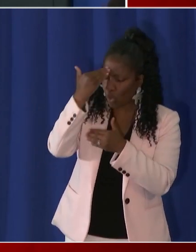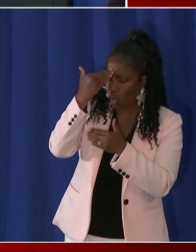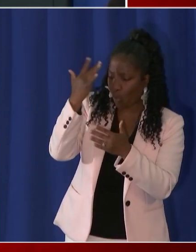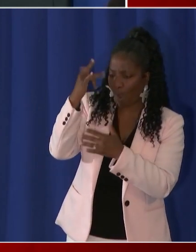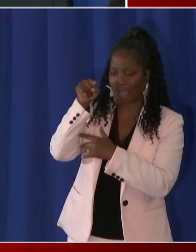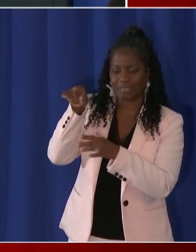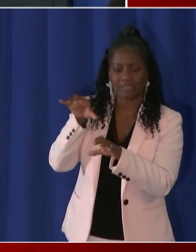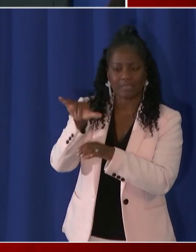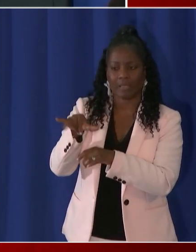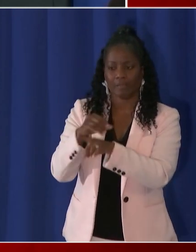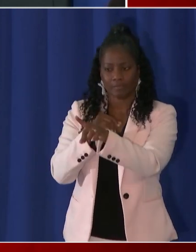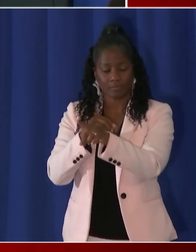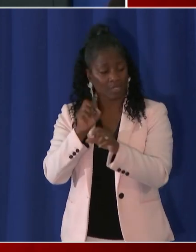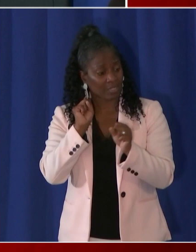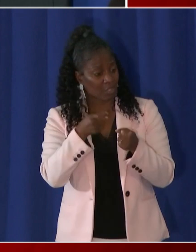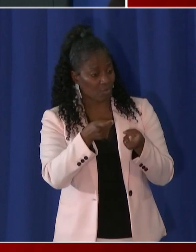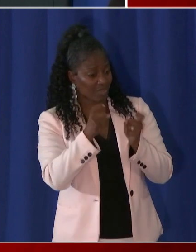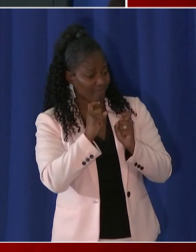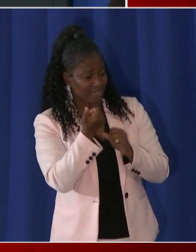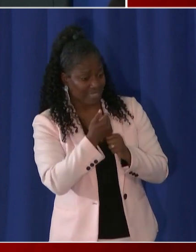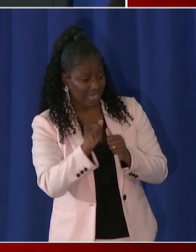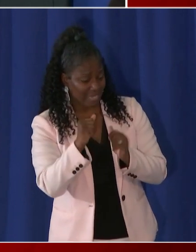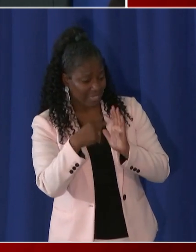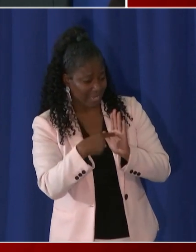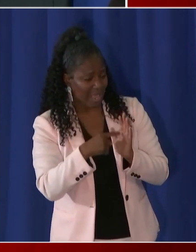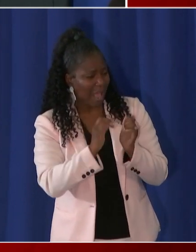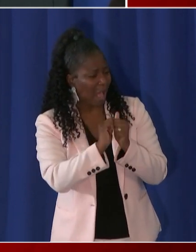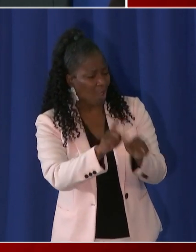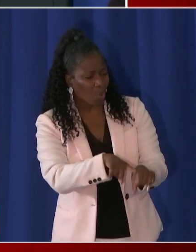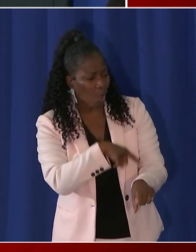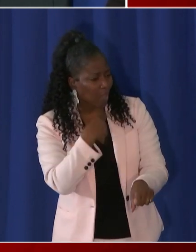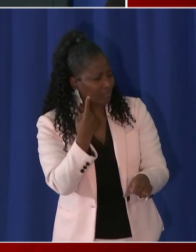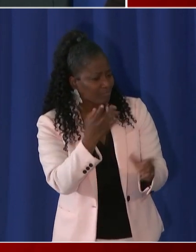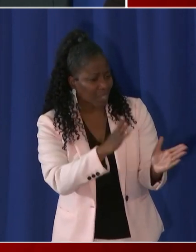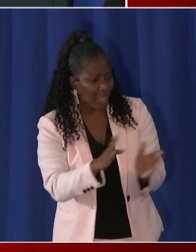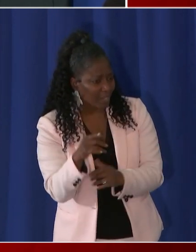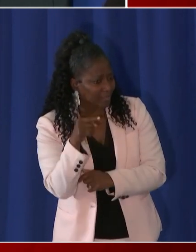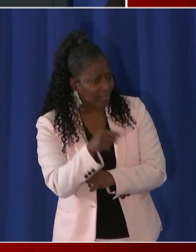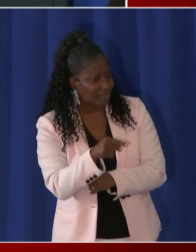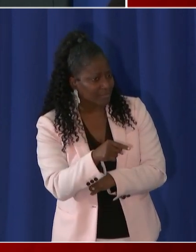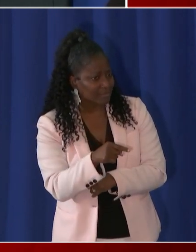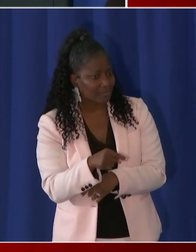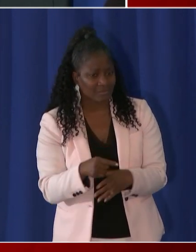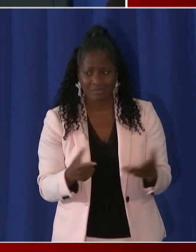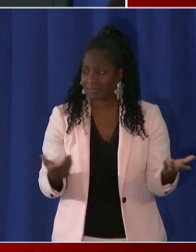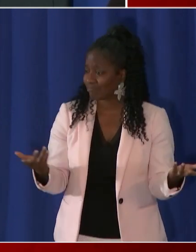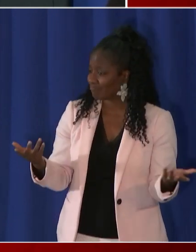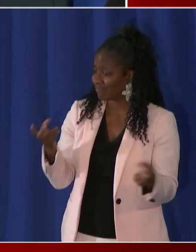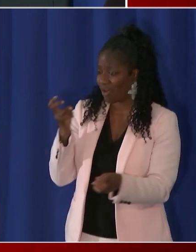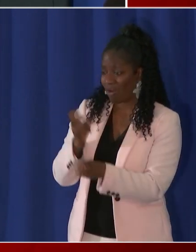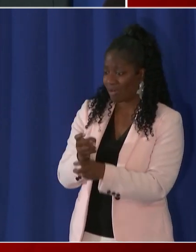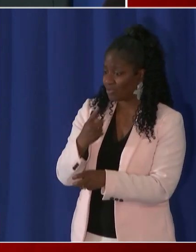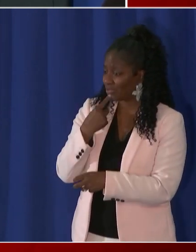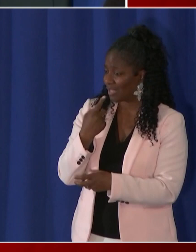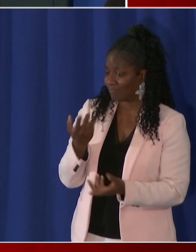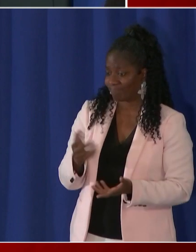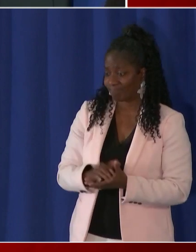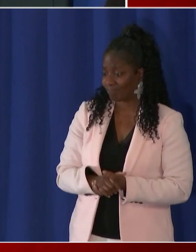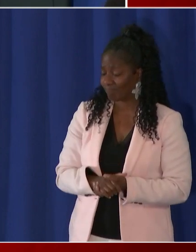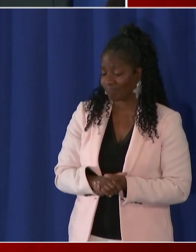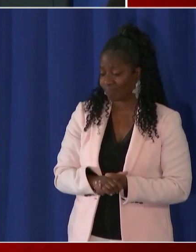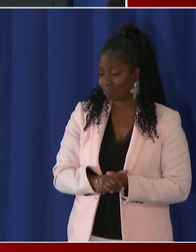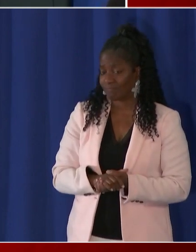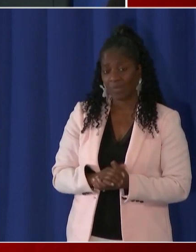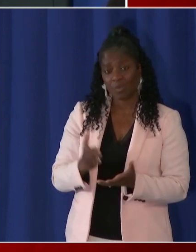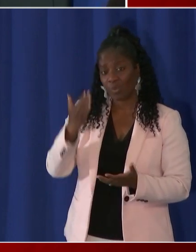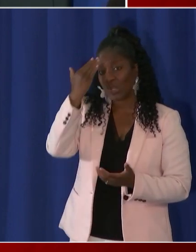did this. Can you give us any indication on how long he had been planning this? It's kind of hard to say, Mark. We